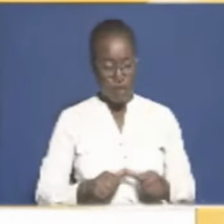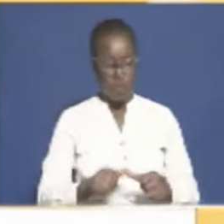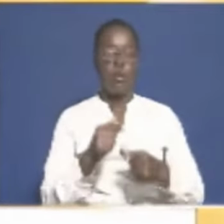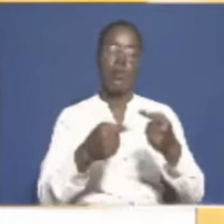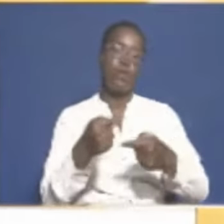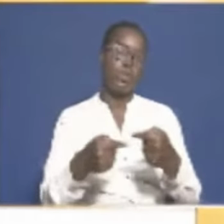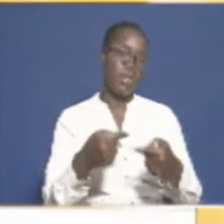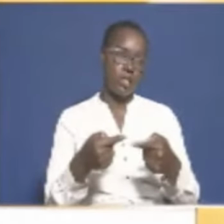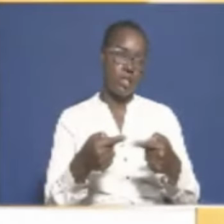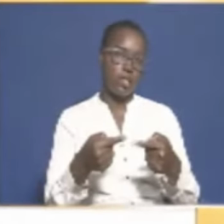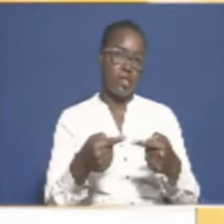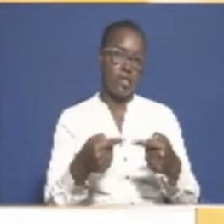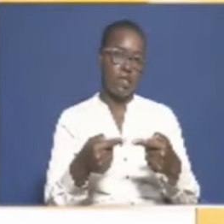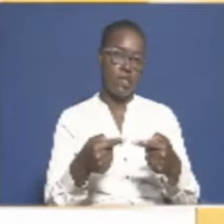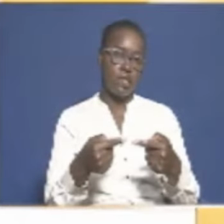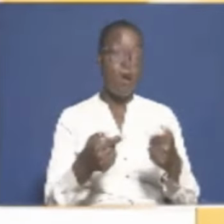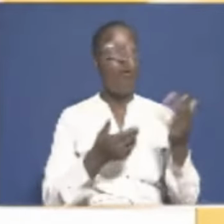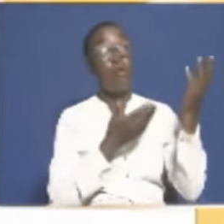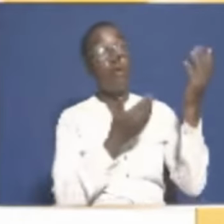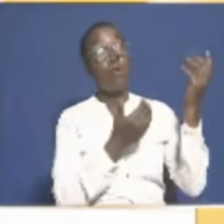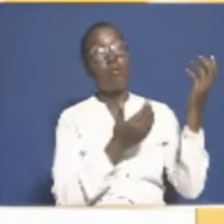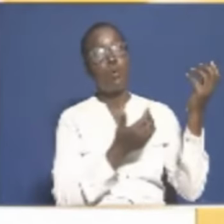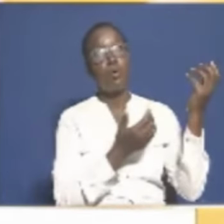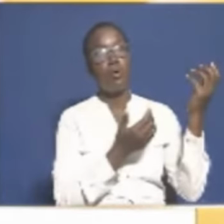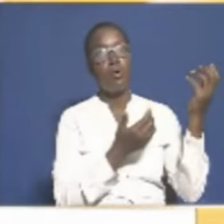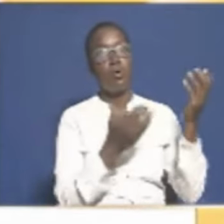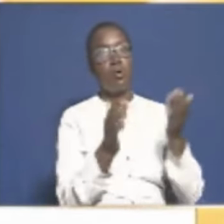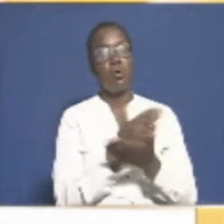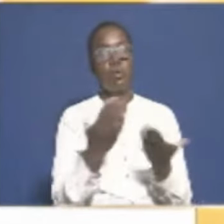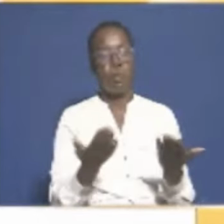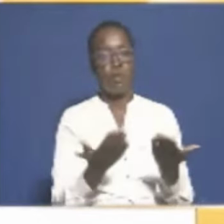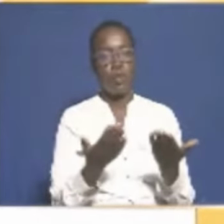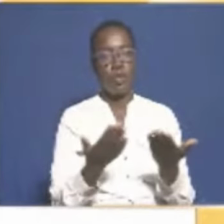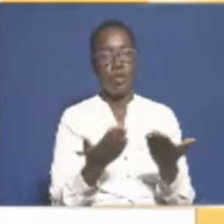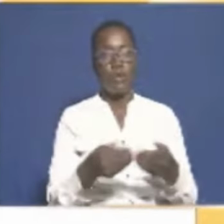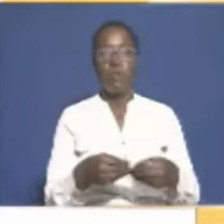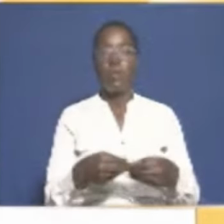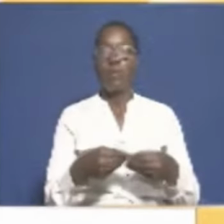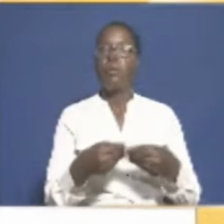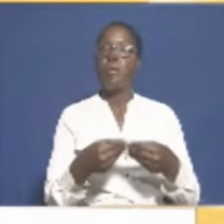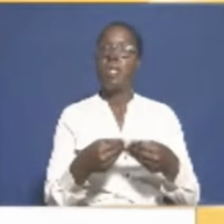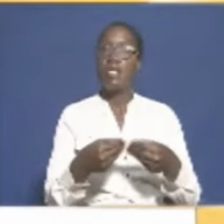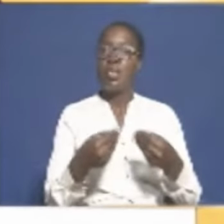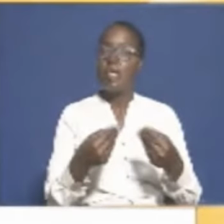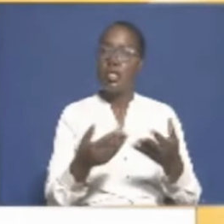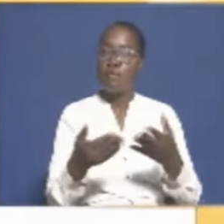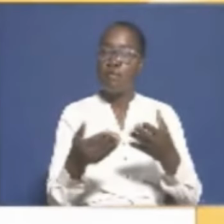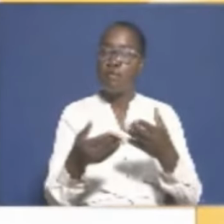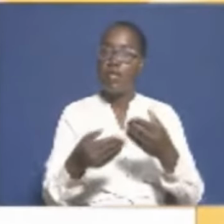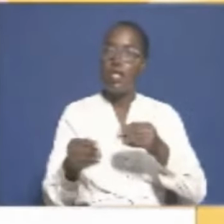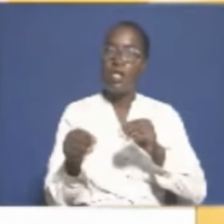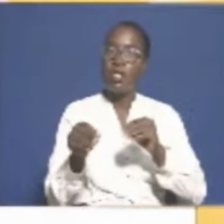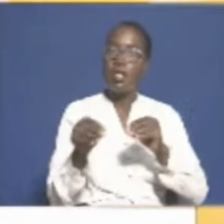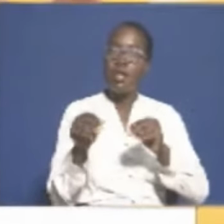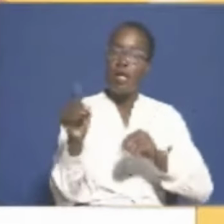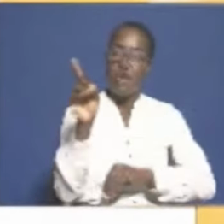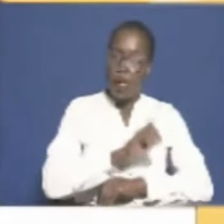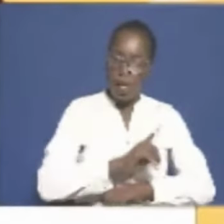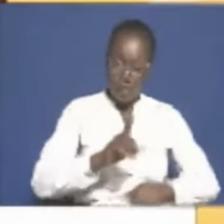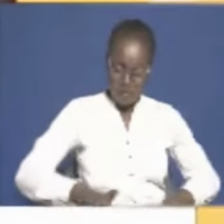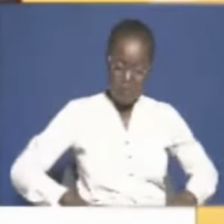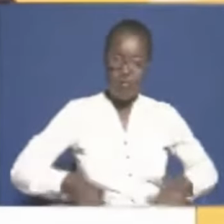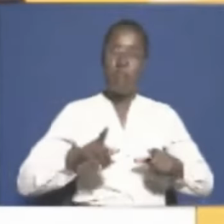process. Hope is something that you've got to get and put into your daily life. The things